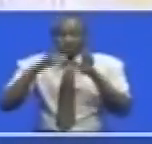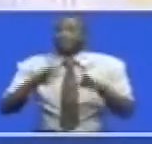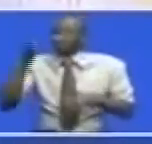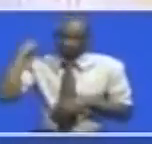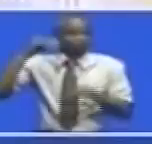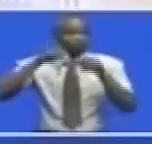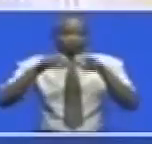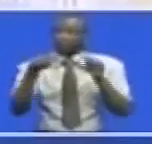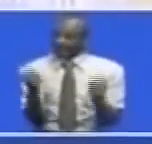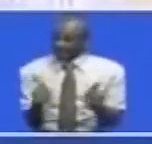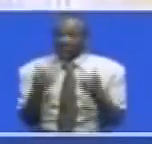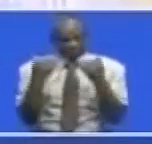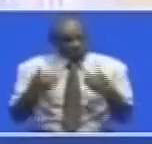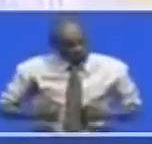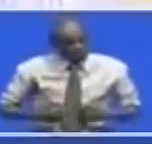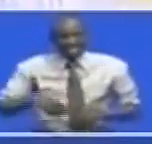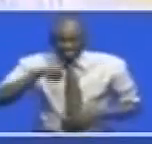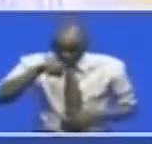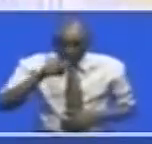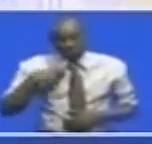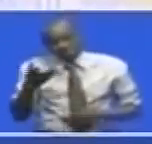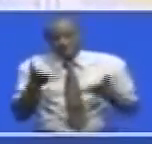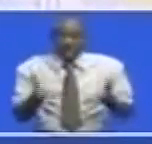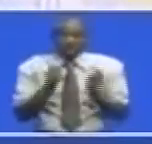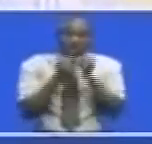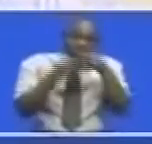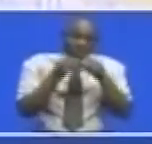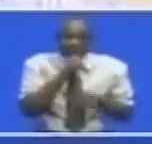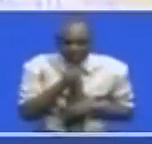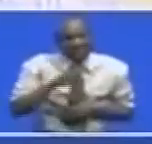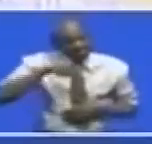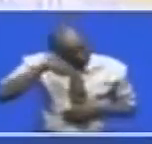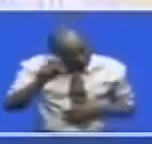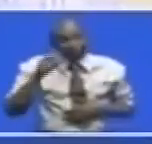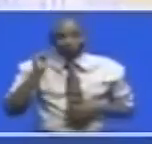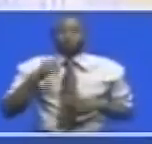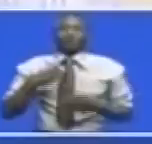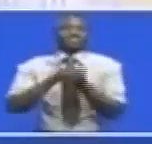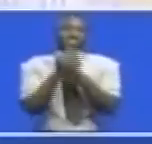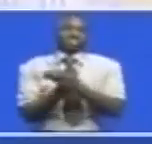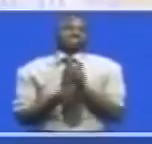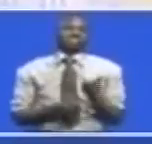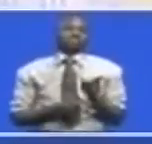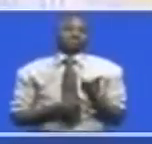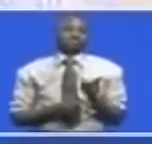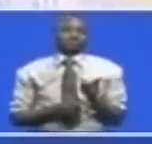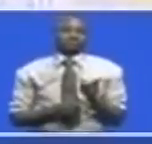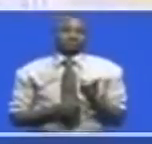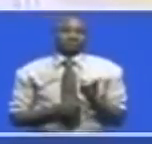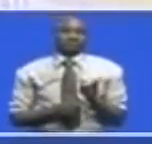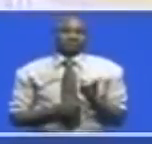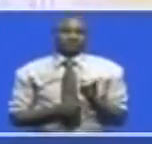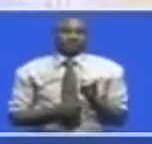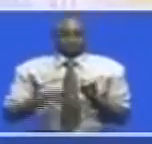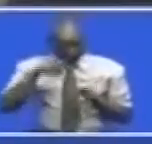before, people just turned 18 and enthusiastically looking forward to their vote making